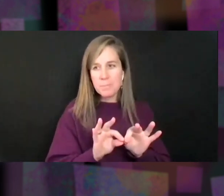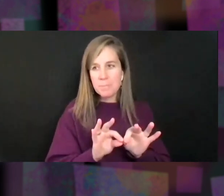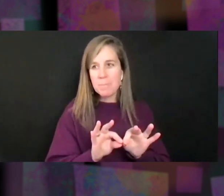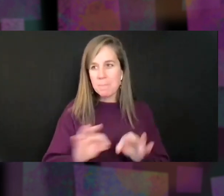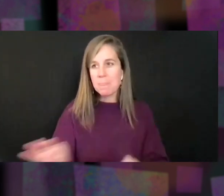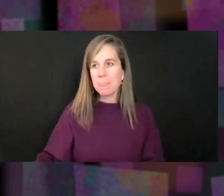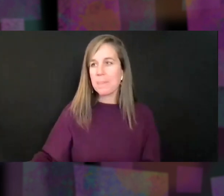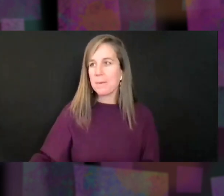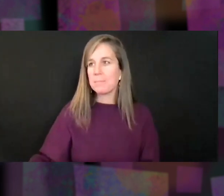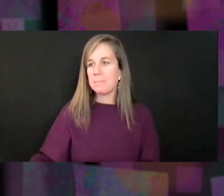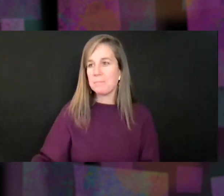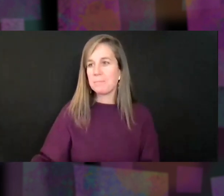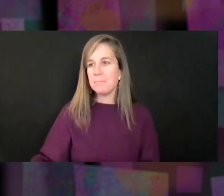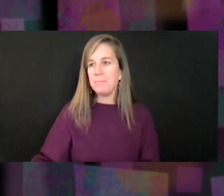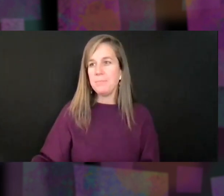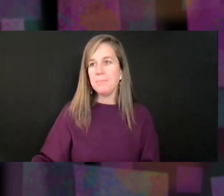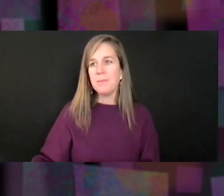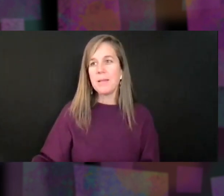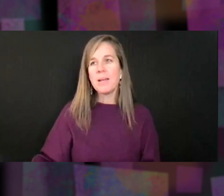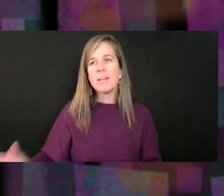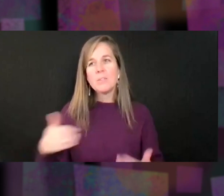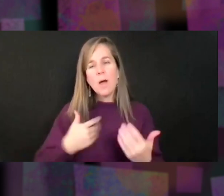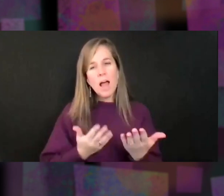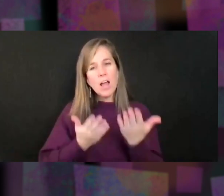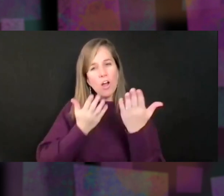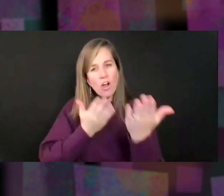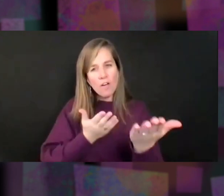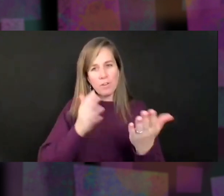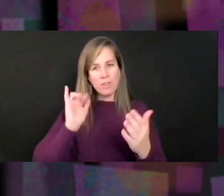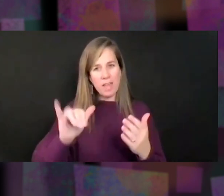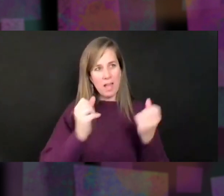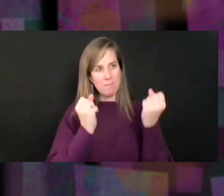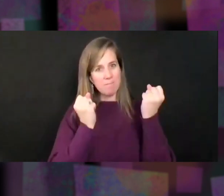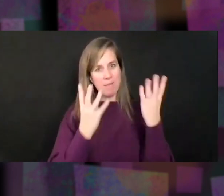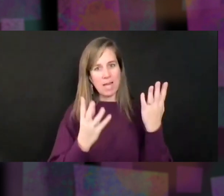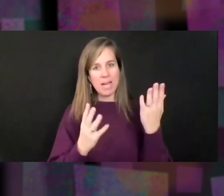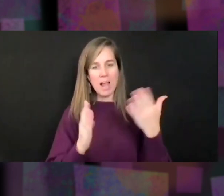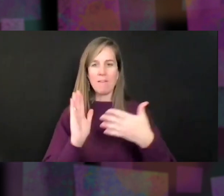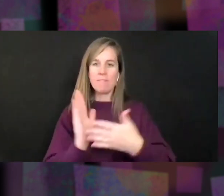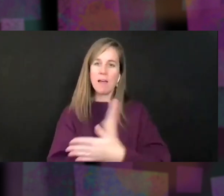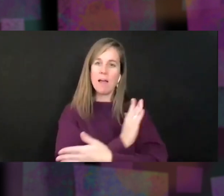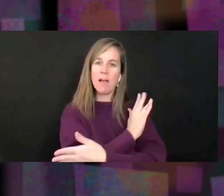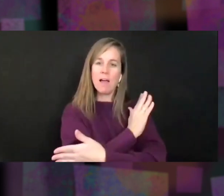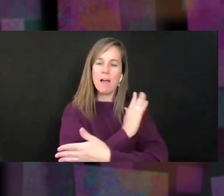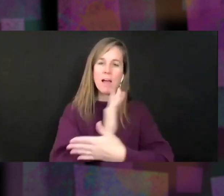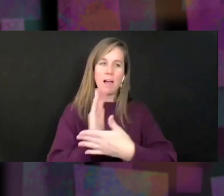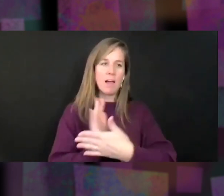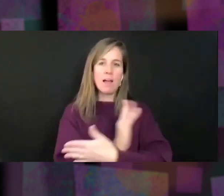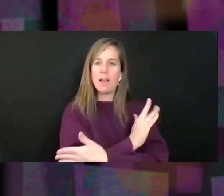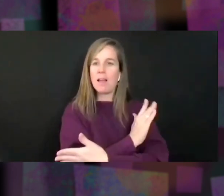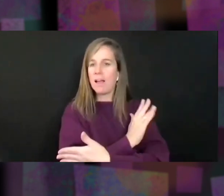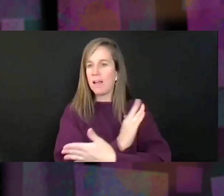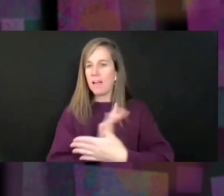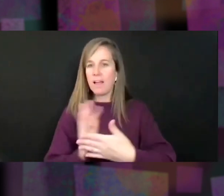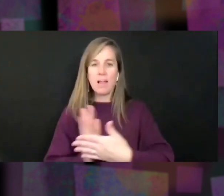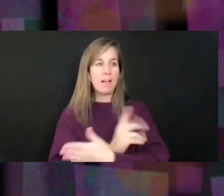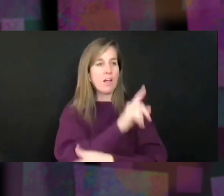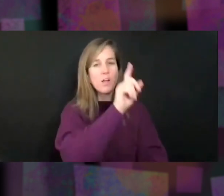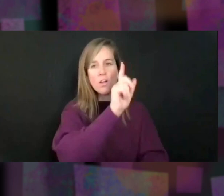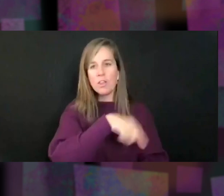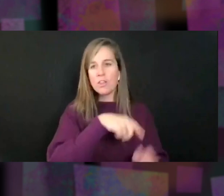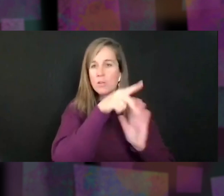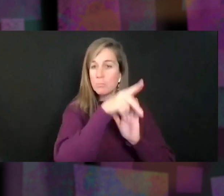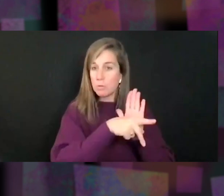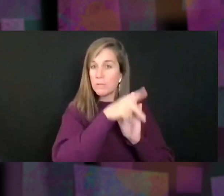So I offer that many of the principles, these Indigenous gathering principles, as I see them, they're